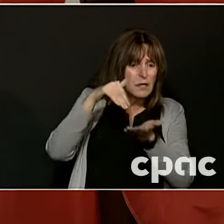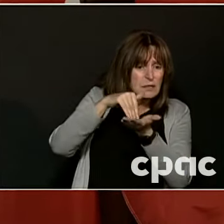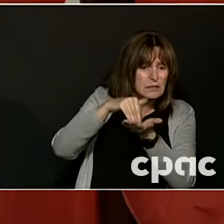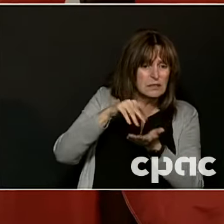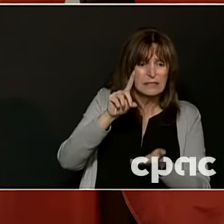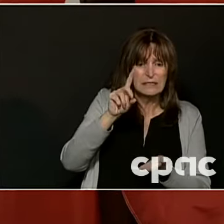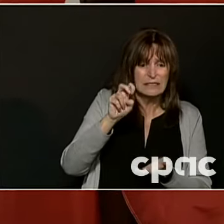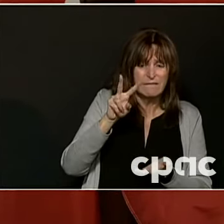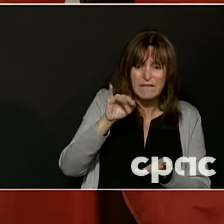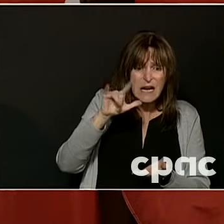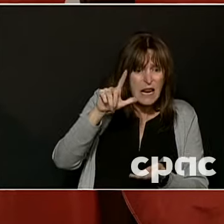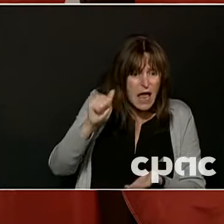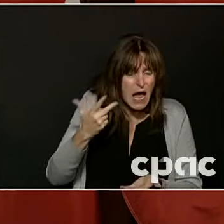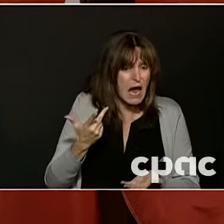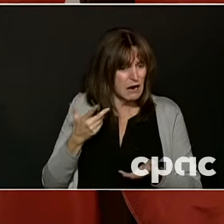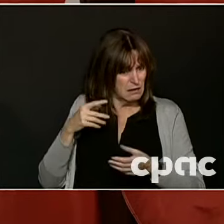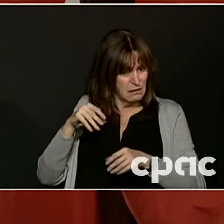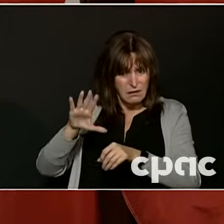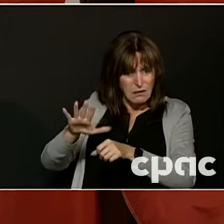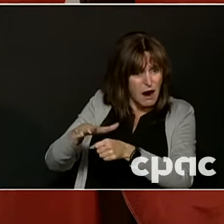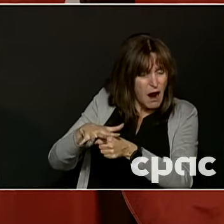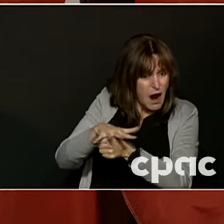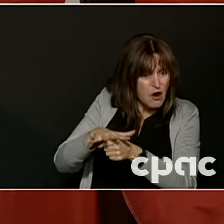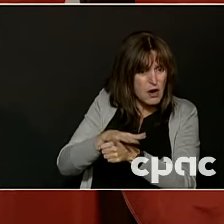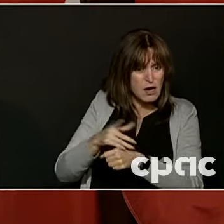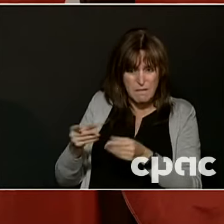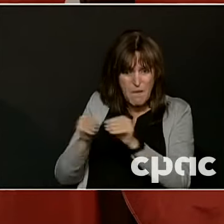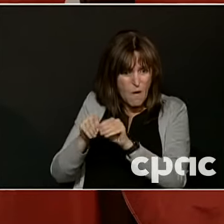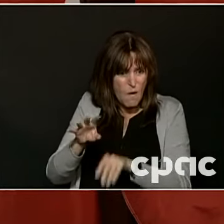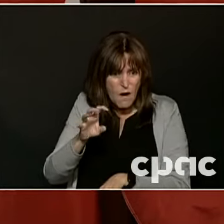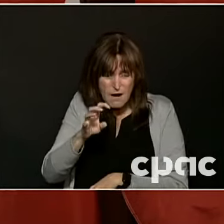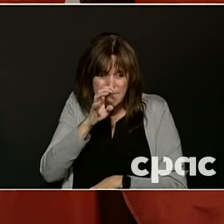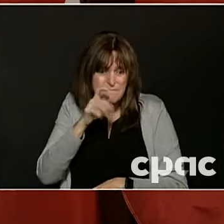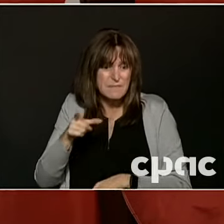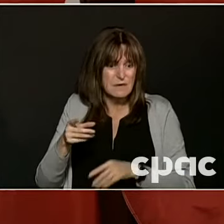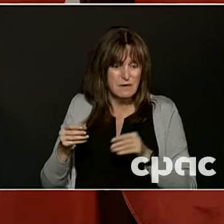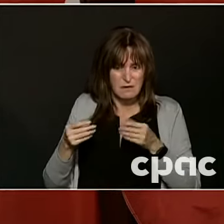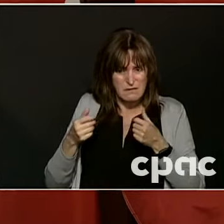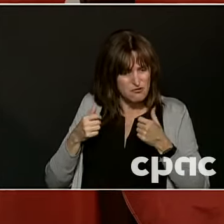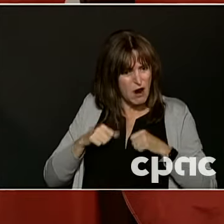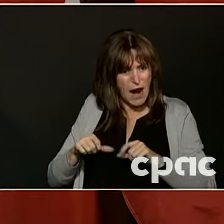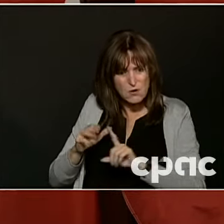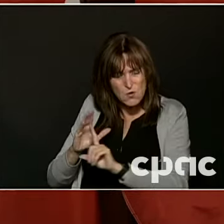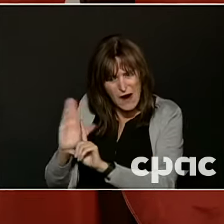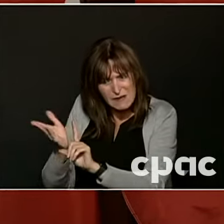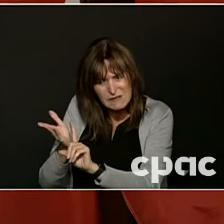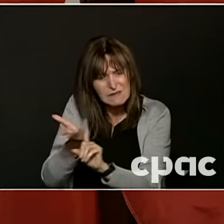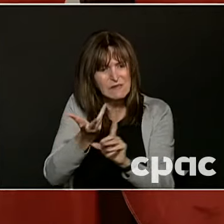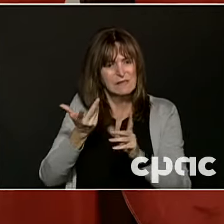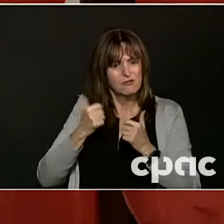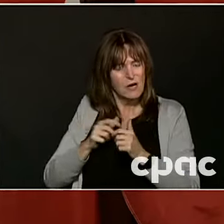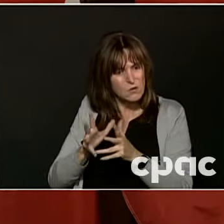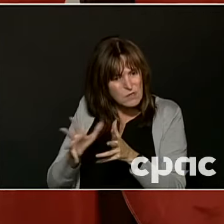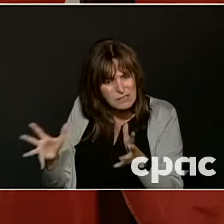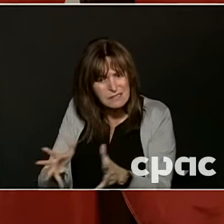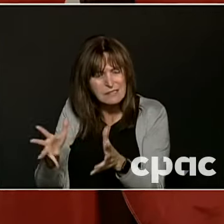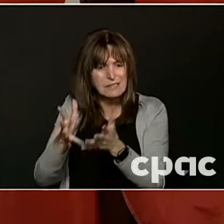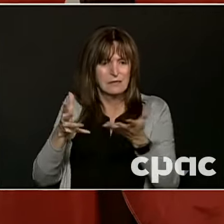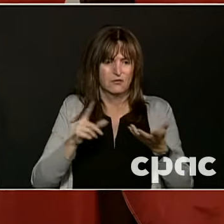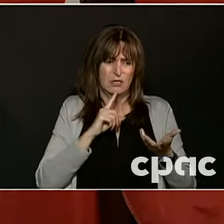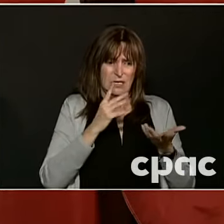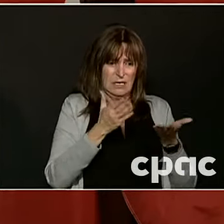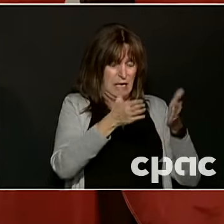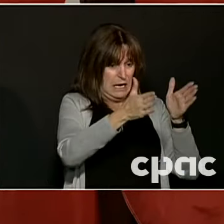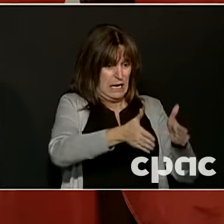seeking to get the importance of why you have to do this, why you have to bring this down individually, as a household, and as a community. And